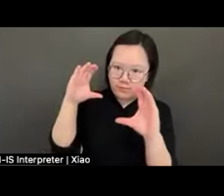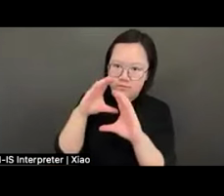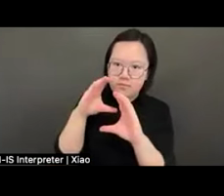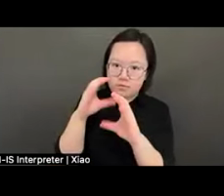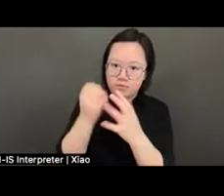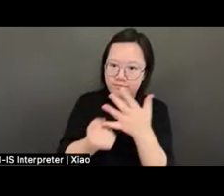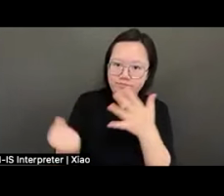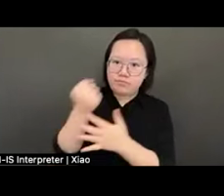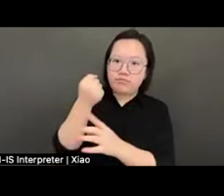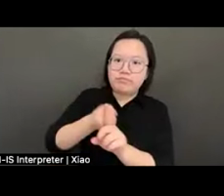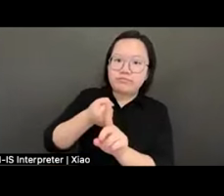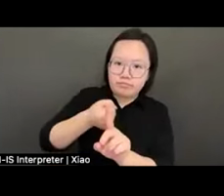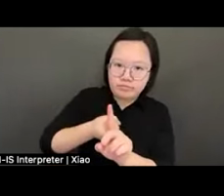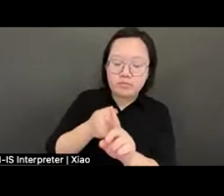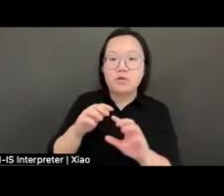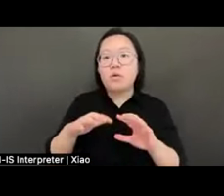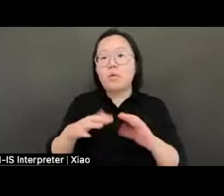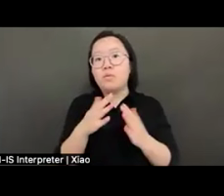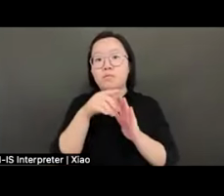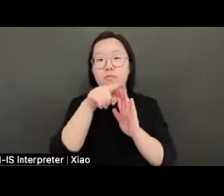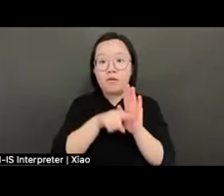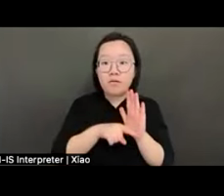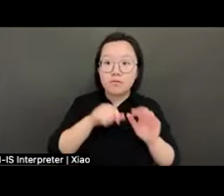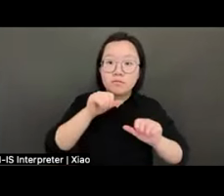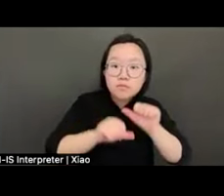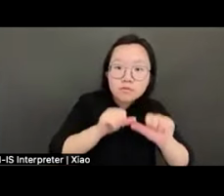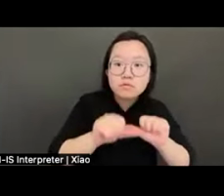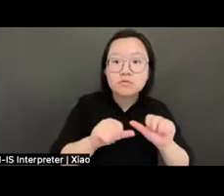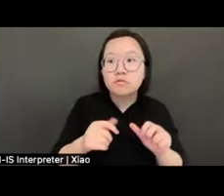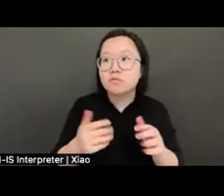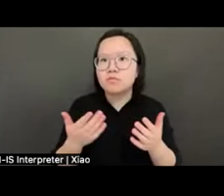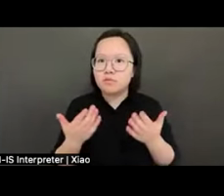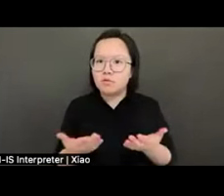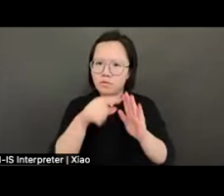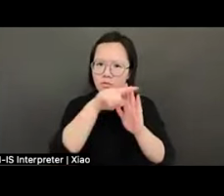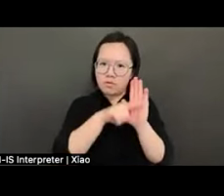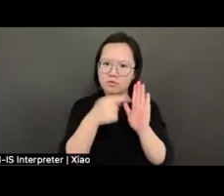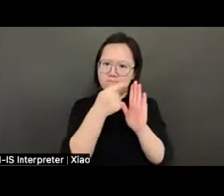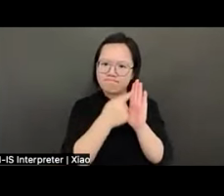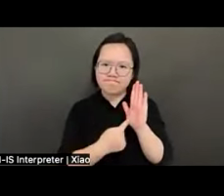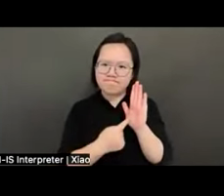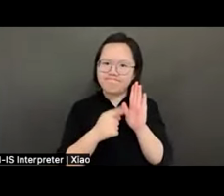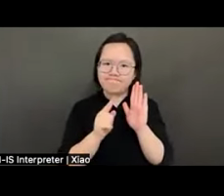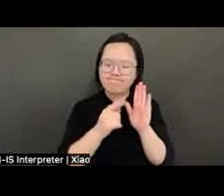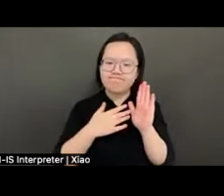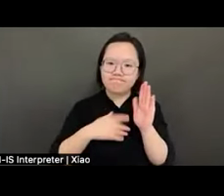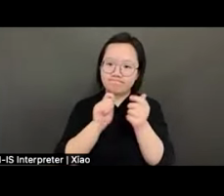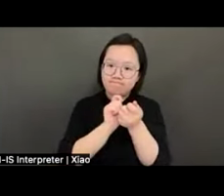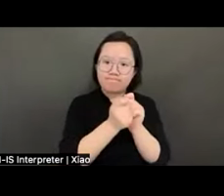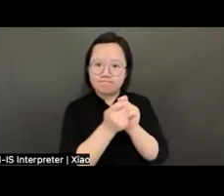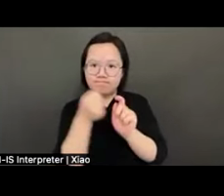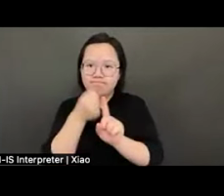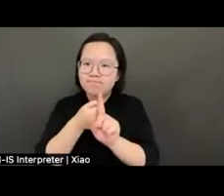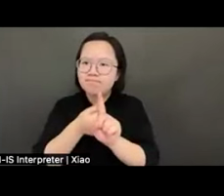mean speaking up for a cause in order to create change. So this is what we wrote. This is also in the funding